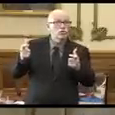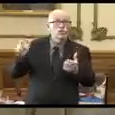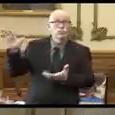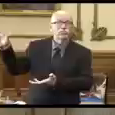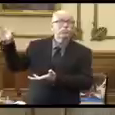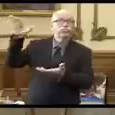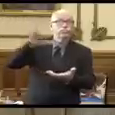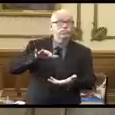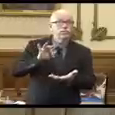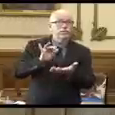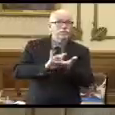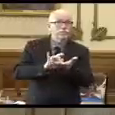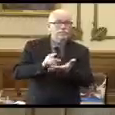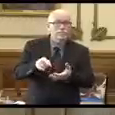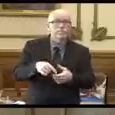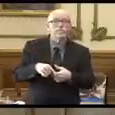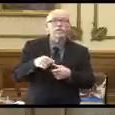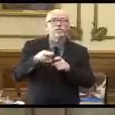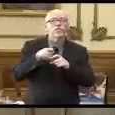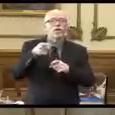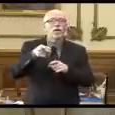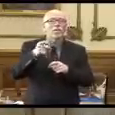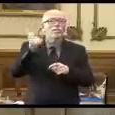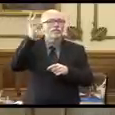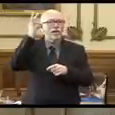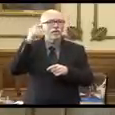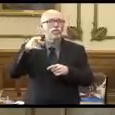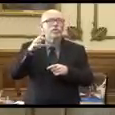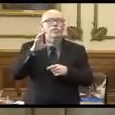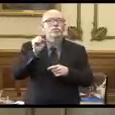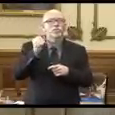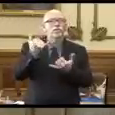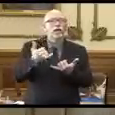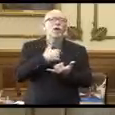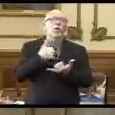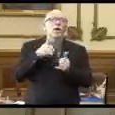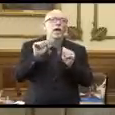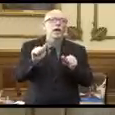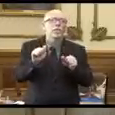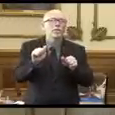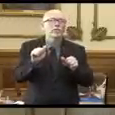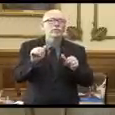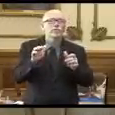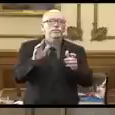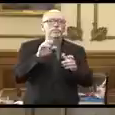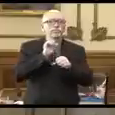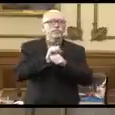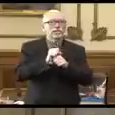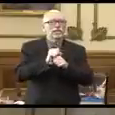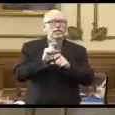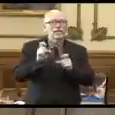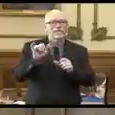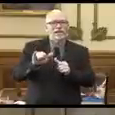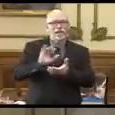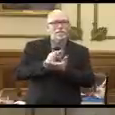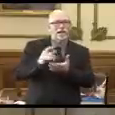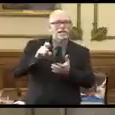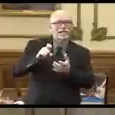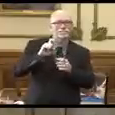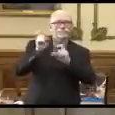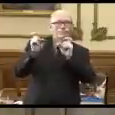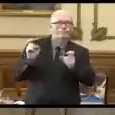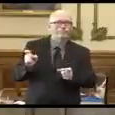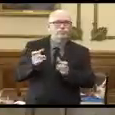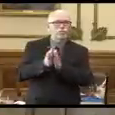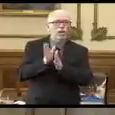infusion of remdesivir from the federal government, and were able to actually give the amount needed or requested